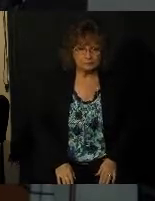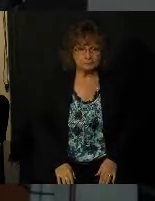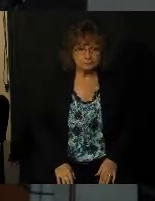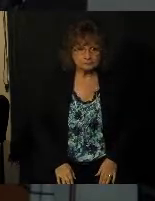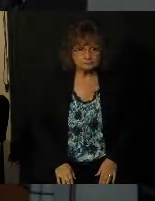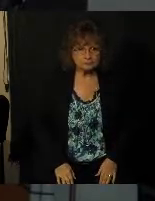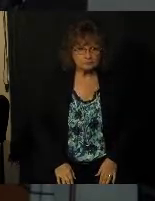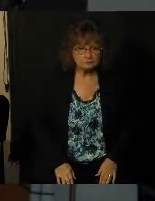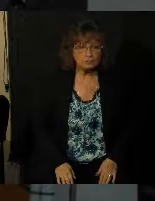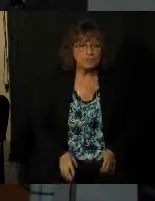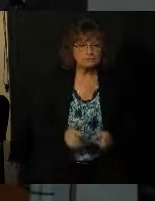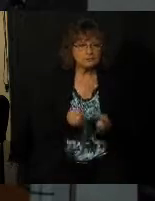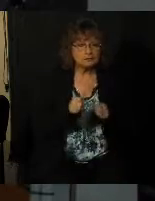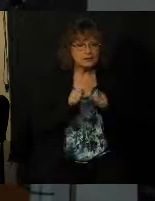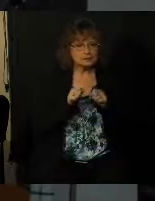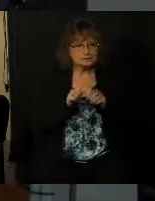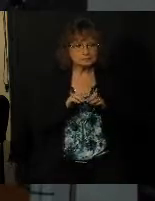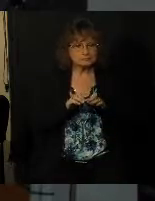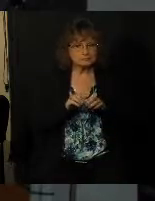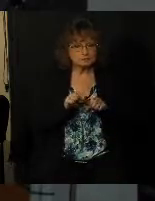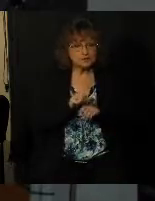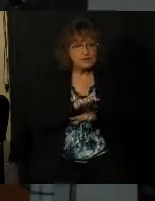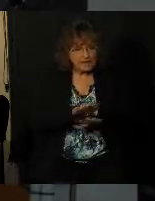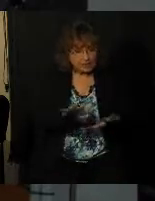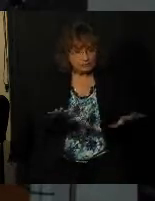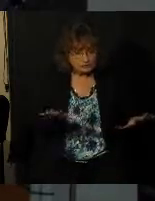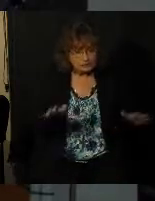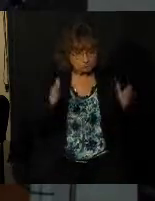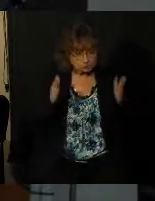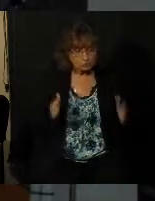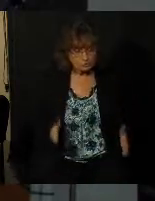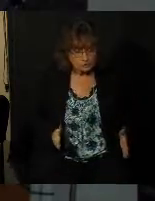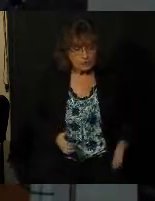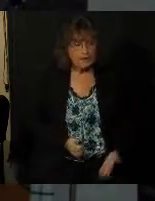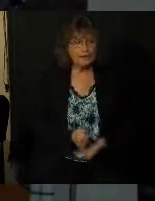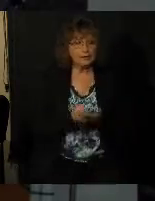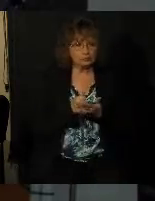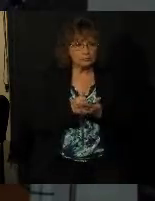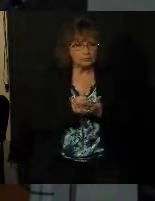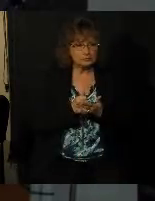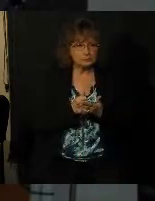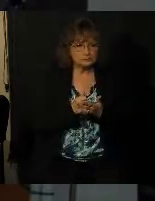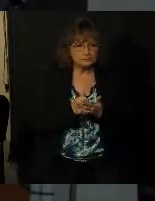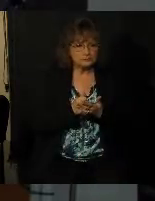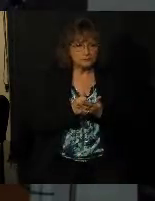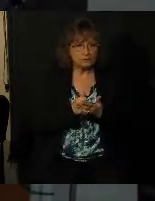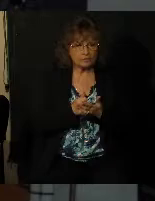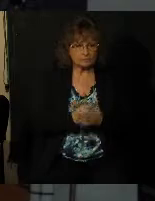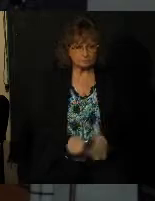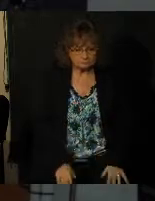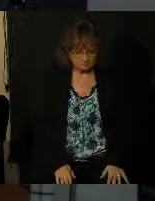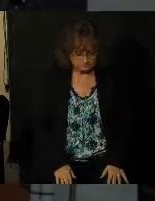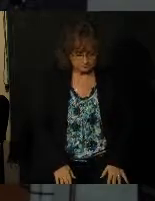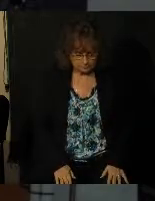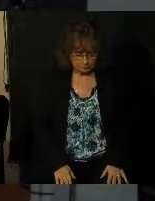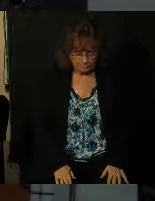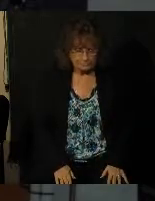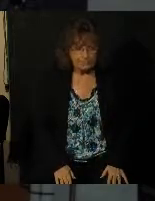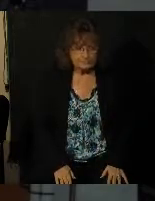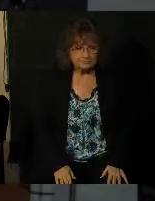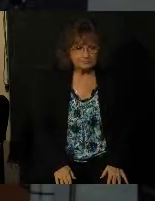The counseling is the other 23 hours a day while they're in the vocational class and in the classroom. We just don't tell them that. I can say that in front of Brett now because he's